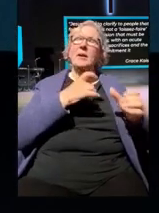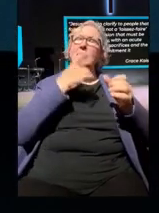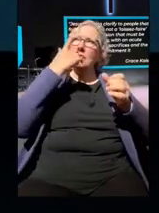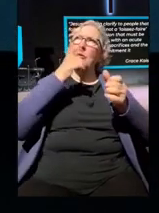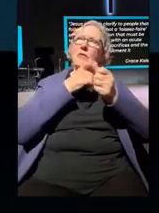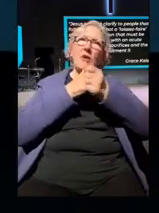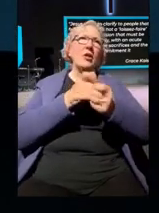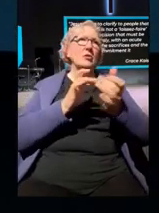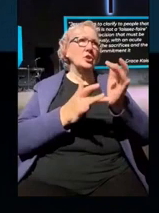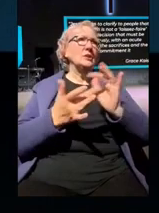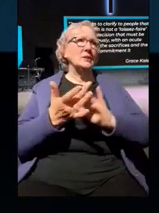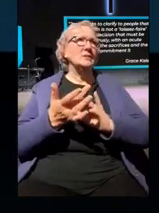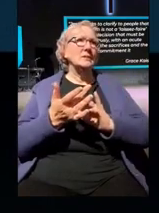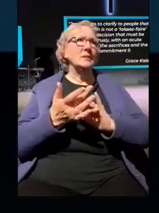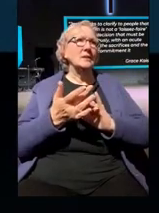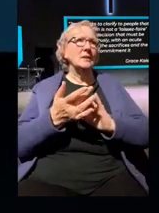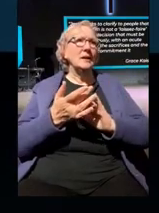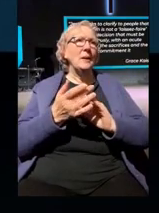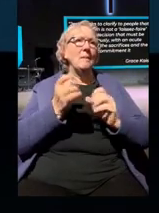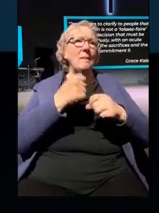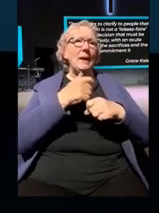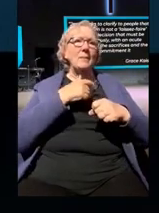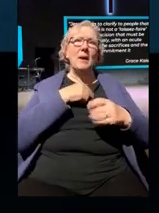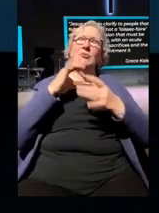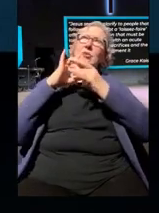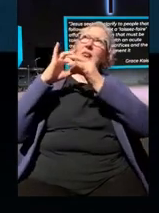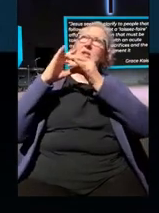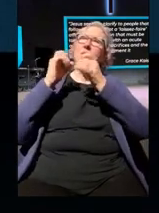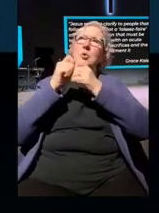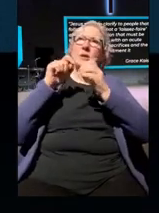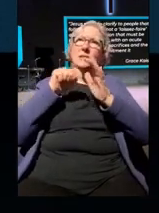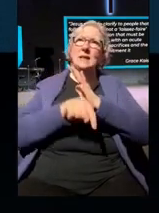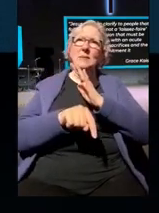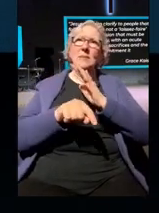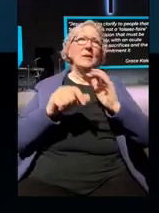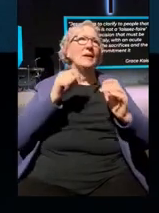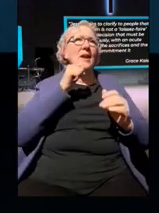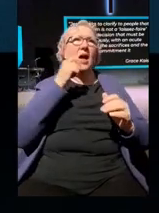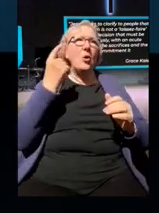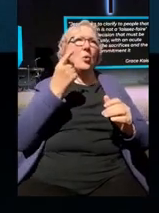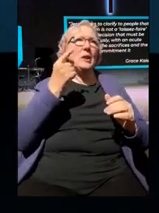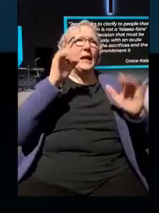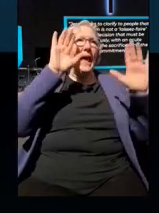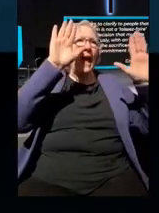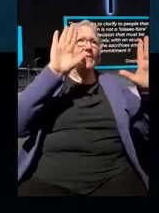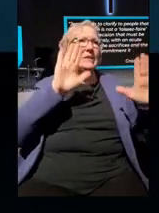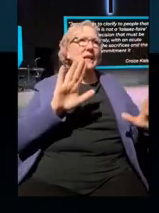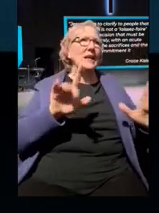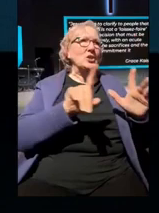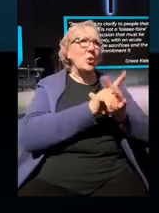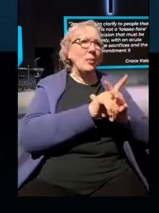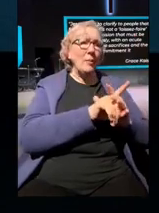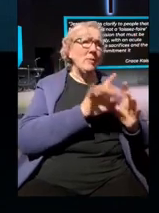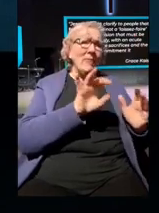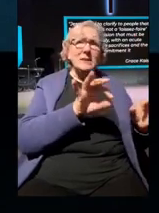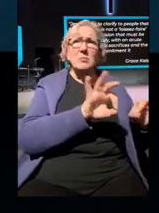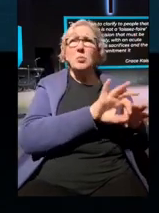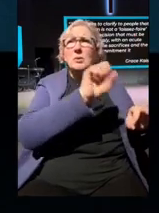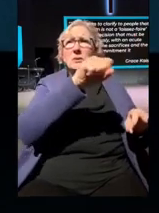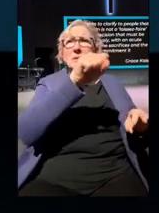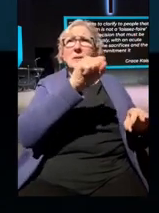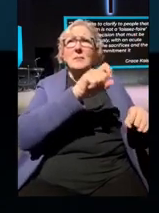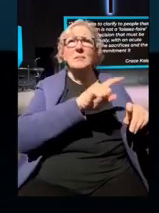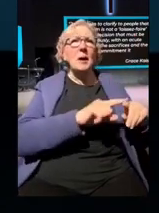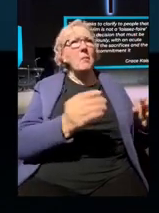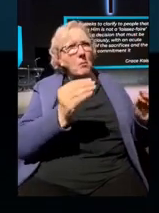your relationship with him. It's more than just showing up on Sunday, although that's an important part too. All